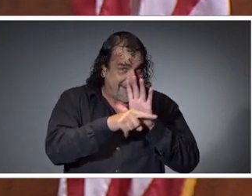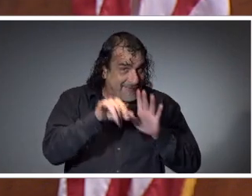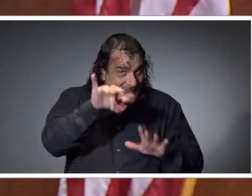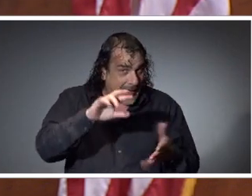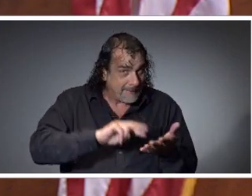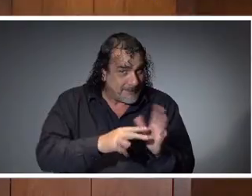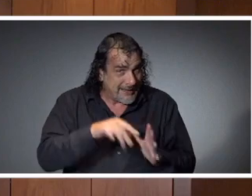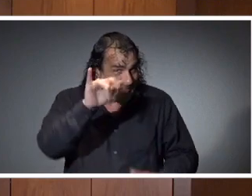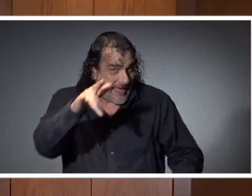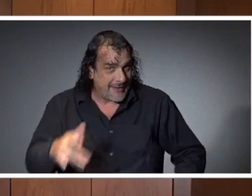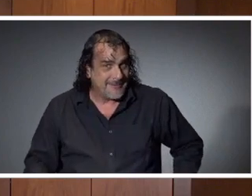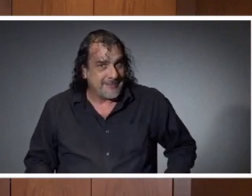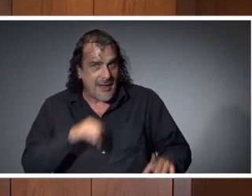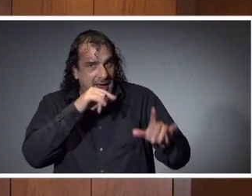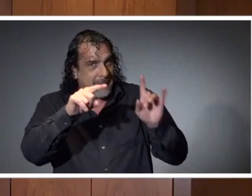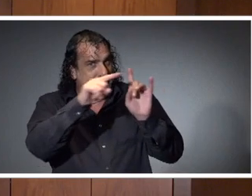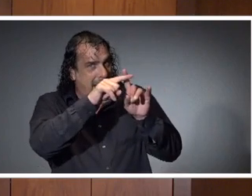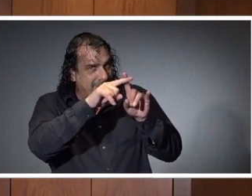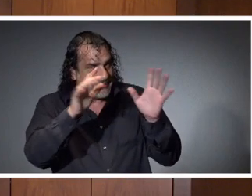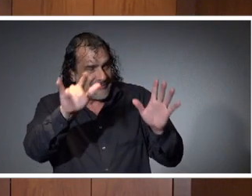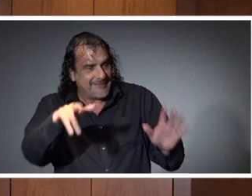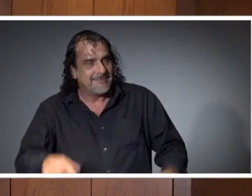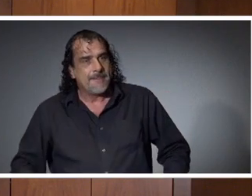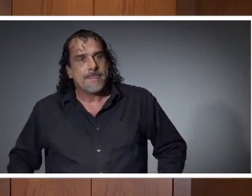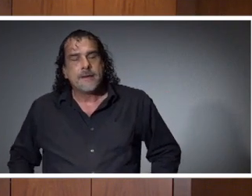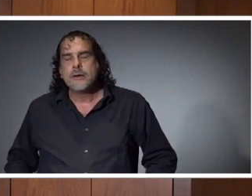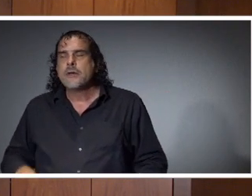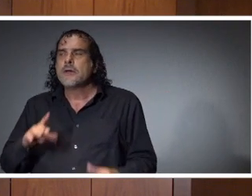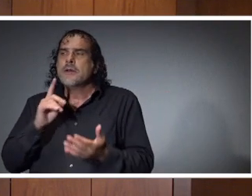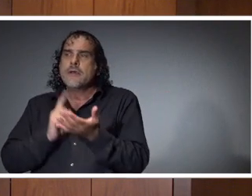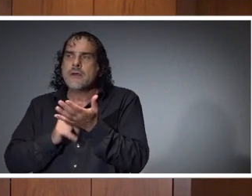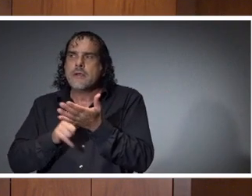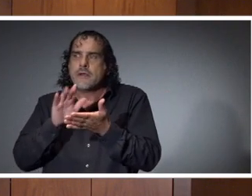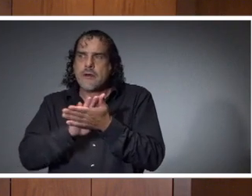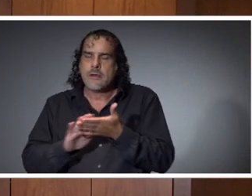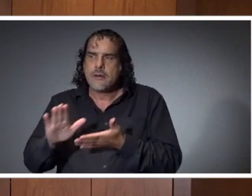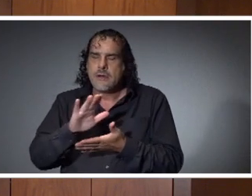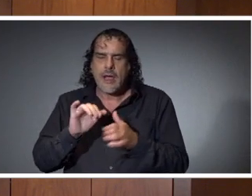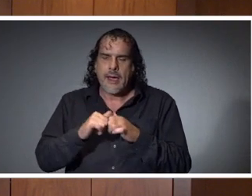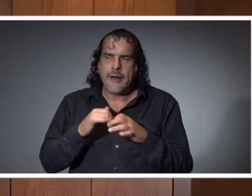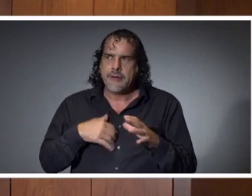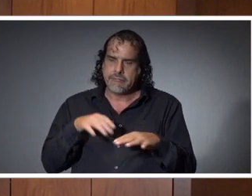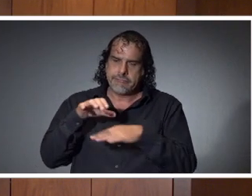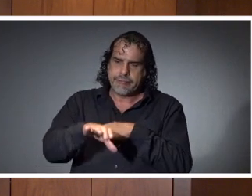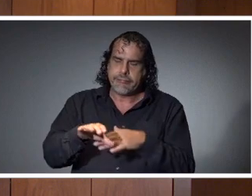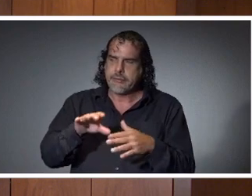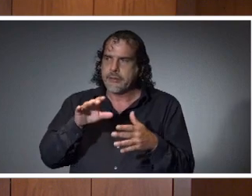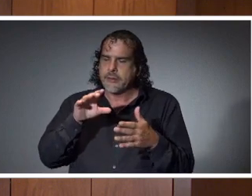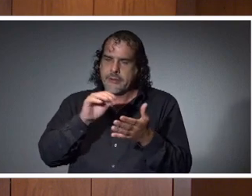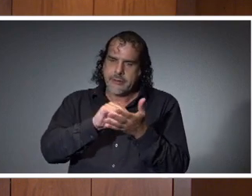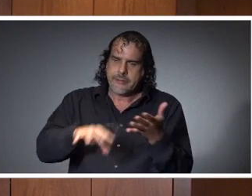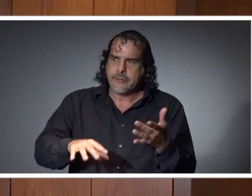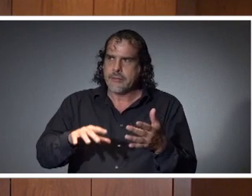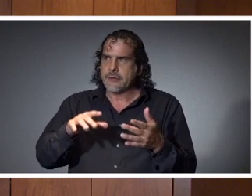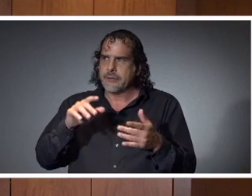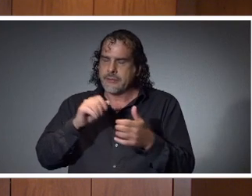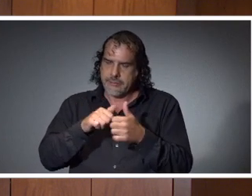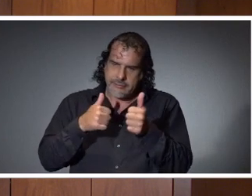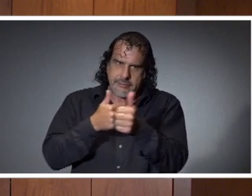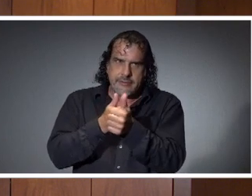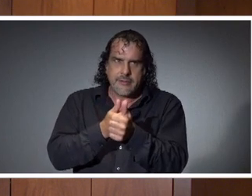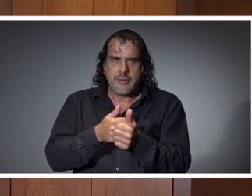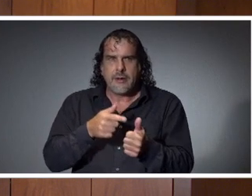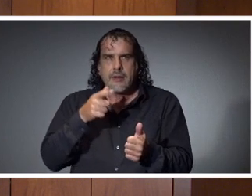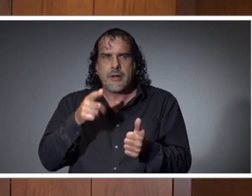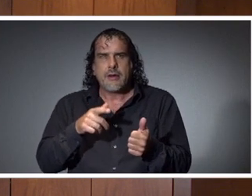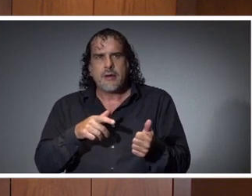So, yeah. Speaking about colleges, how are you going to get college students on board? 9 times out of 10, they're probably not watching